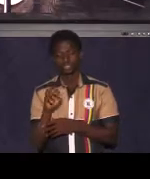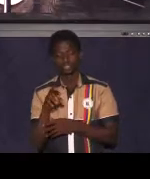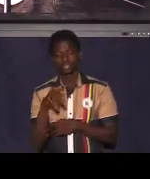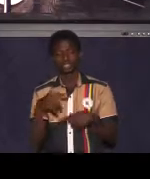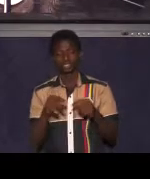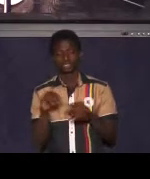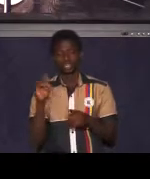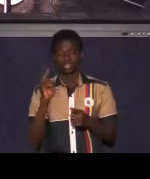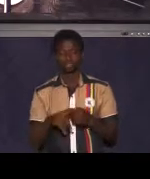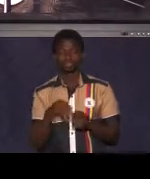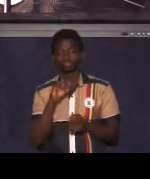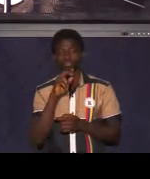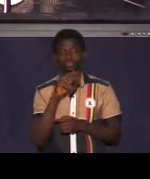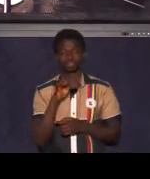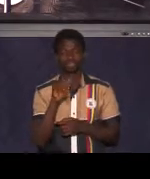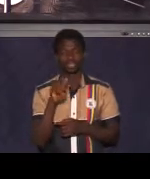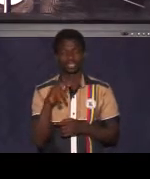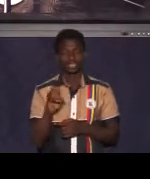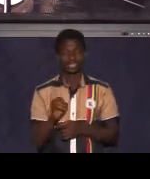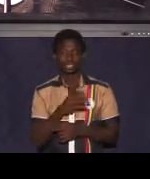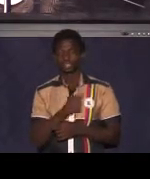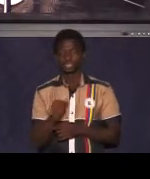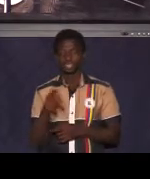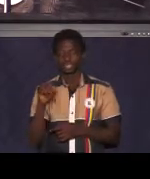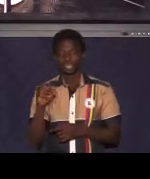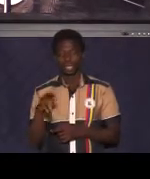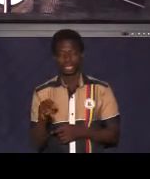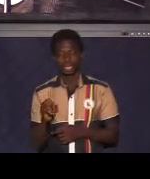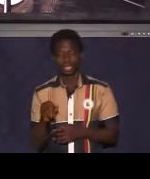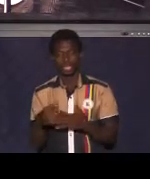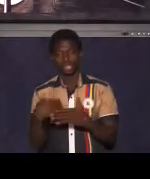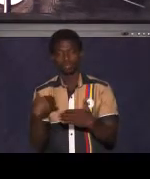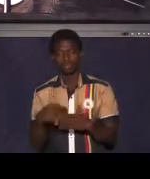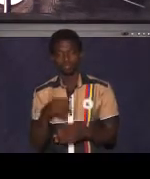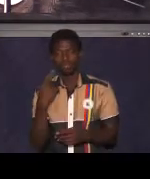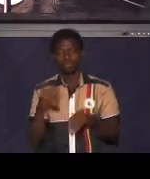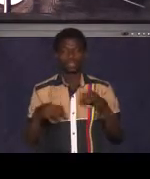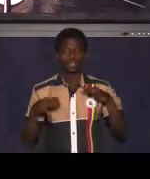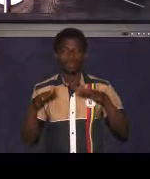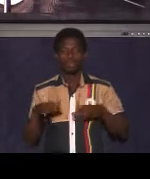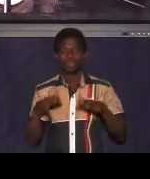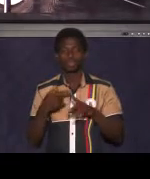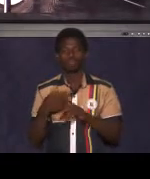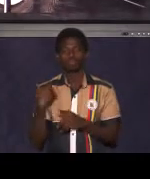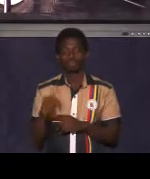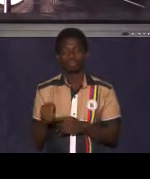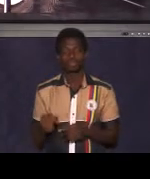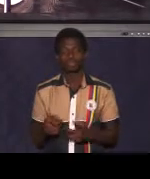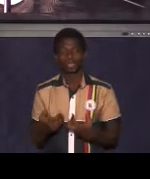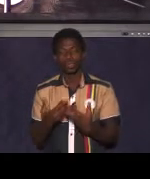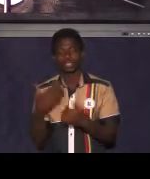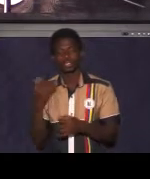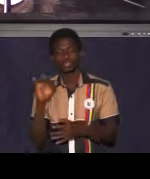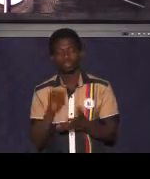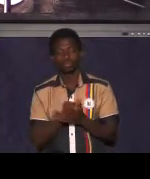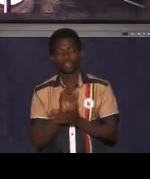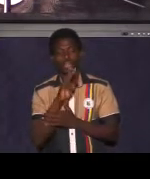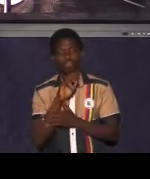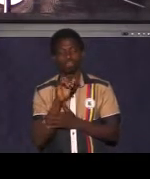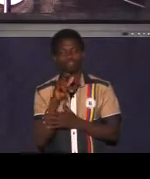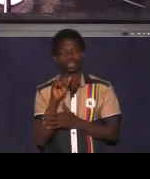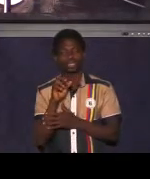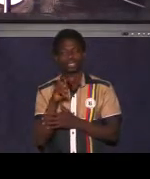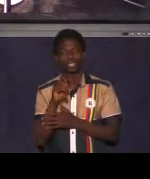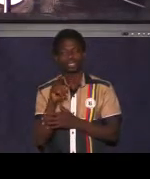to inflate a tire before. So the pressure from the machine of that